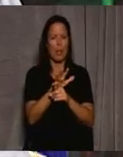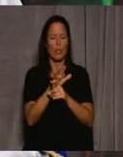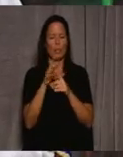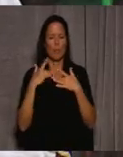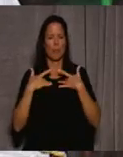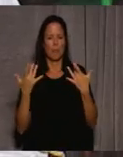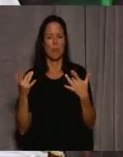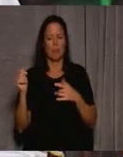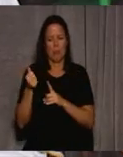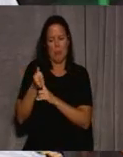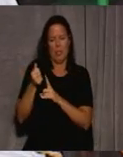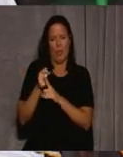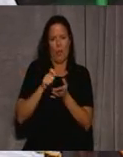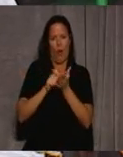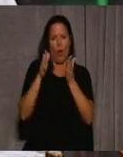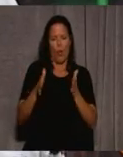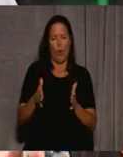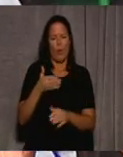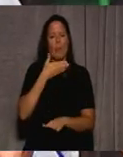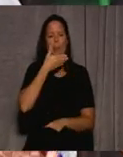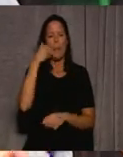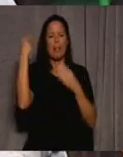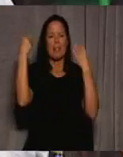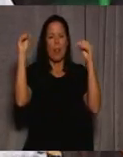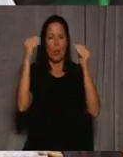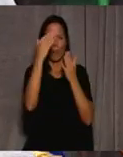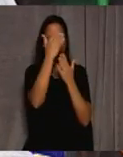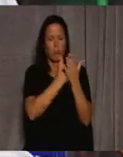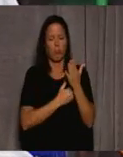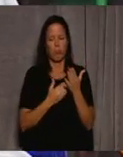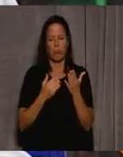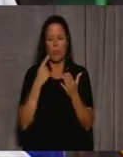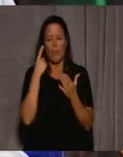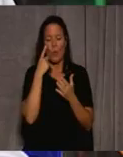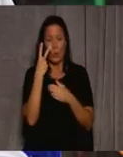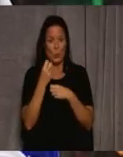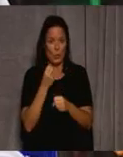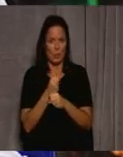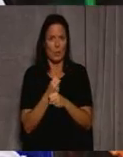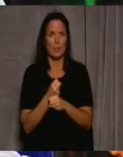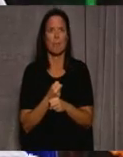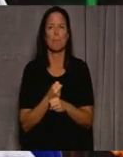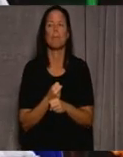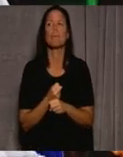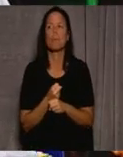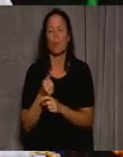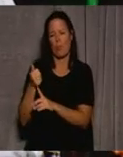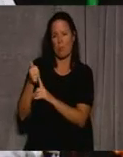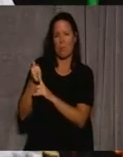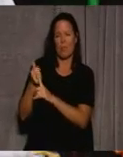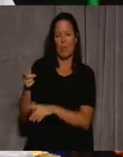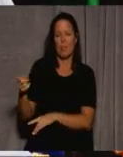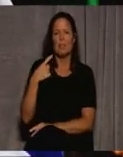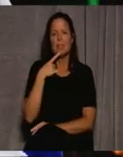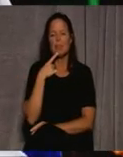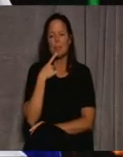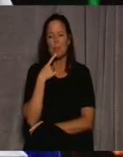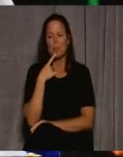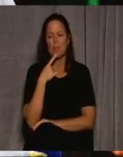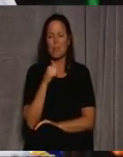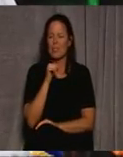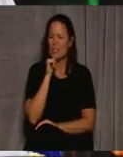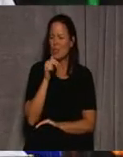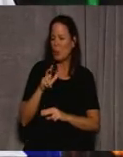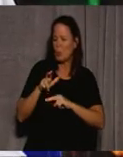noted author on the bestseller list for over 2 years. And he said, don't just